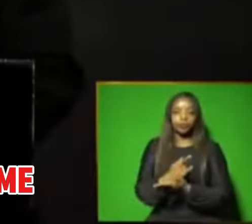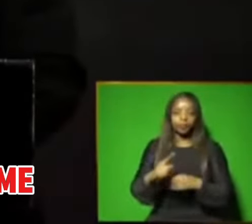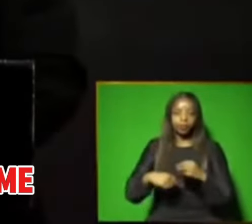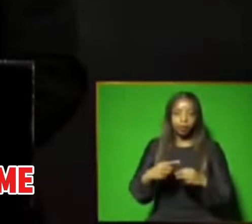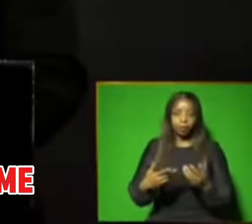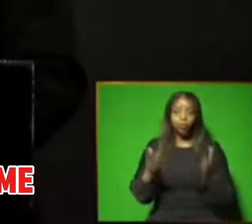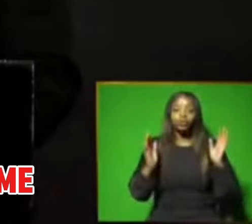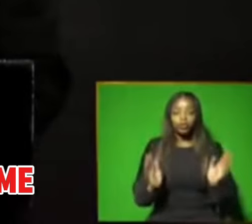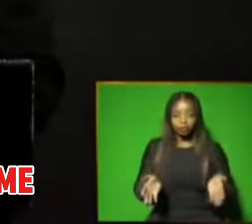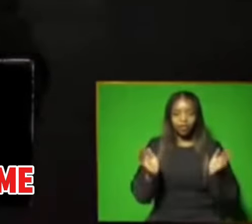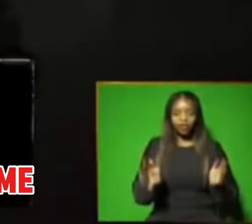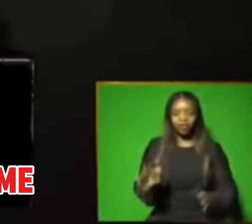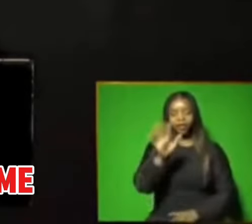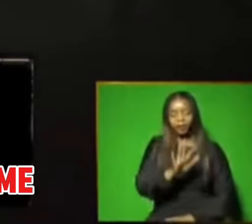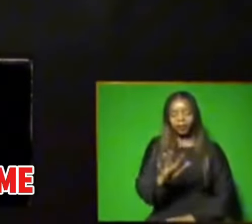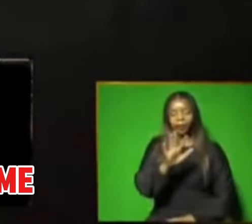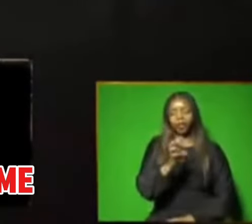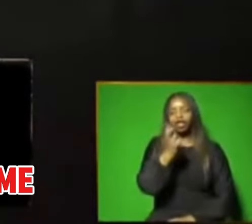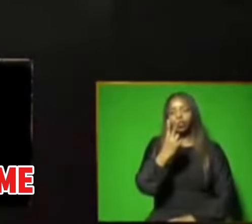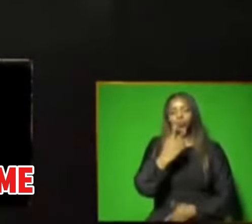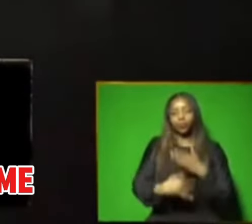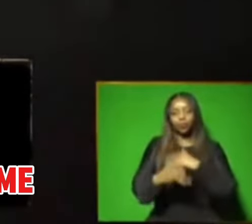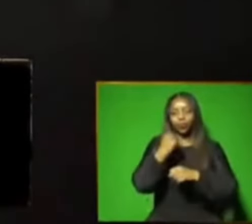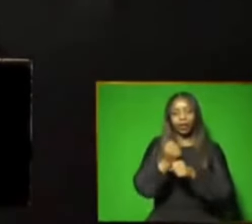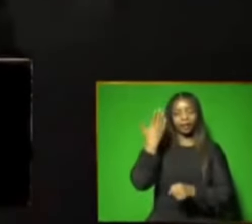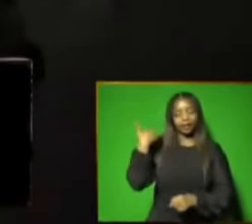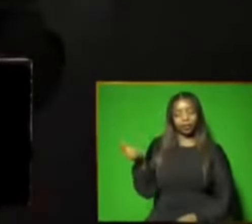mo some 2 years ago